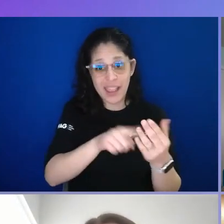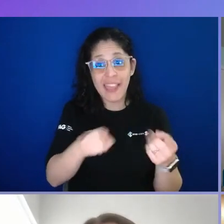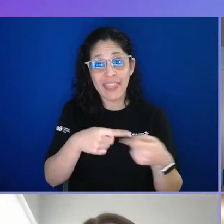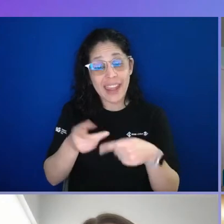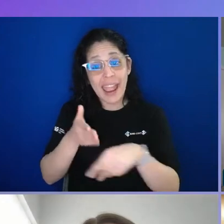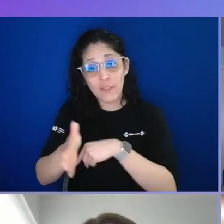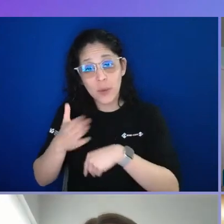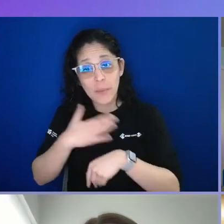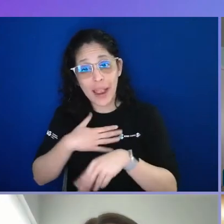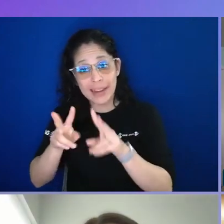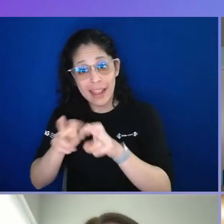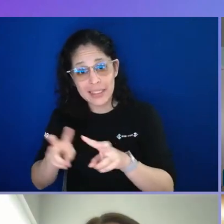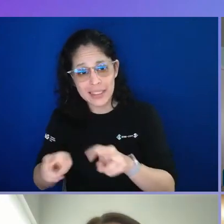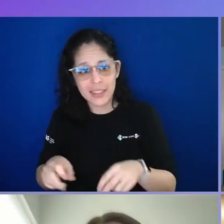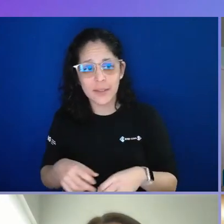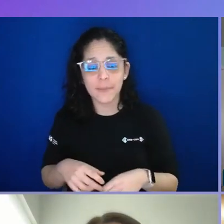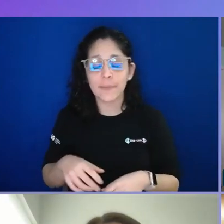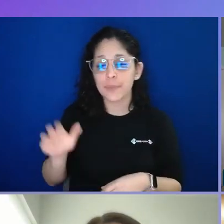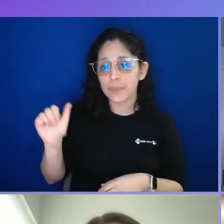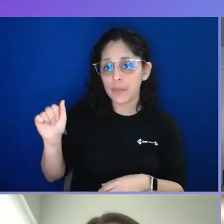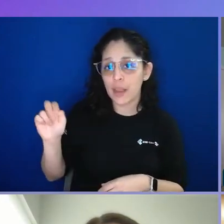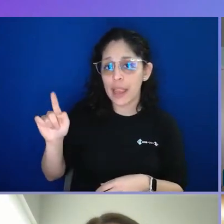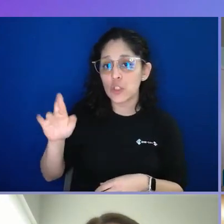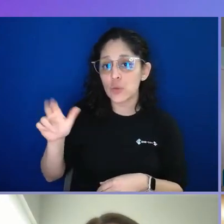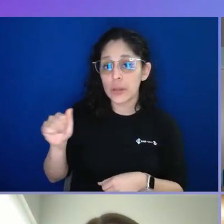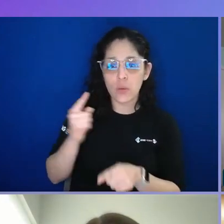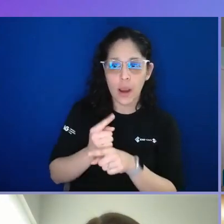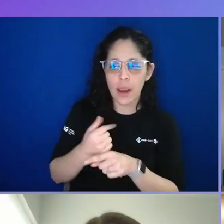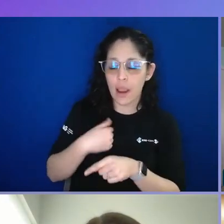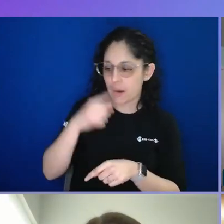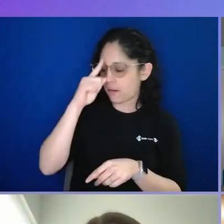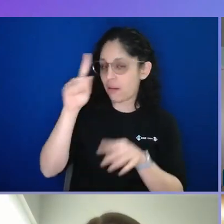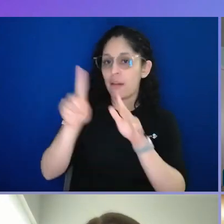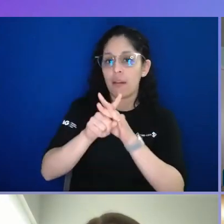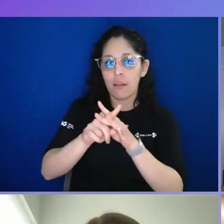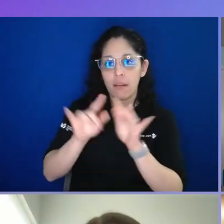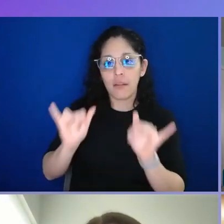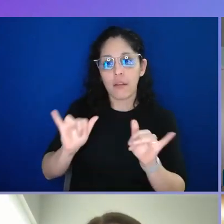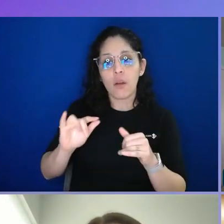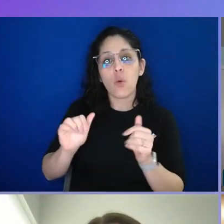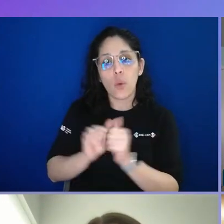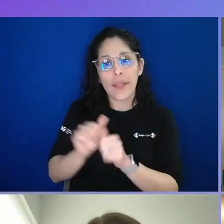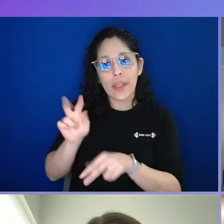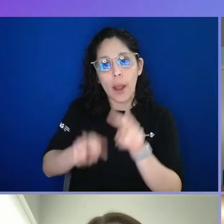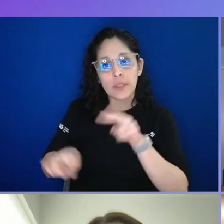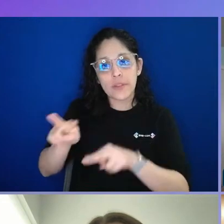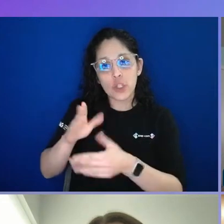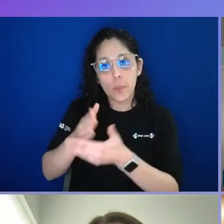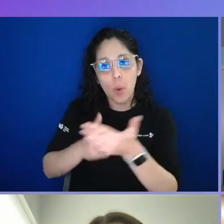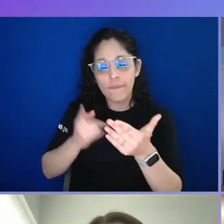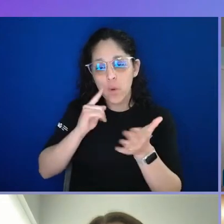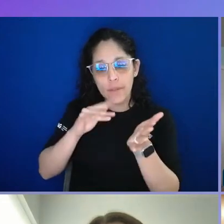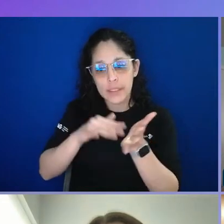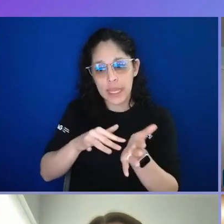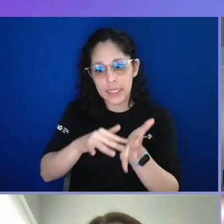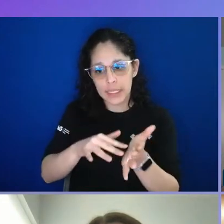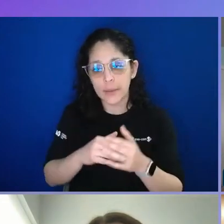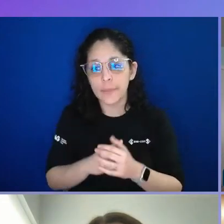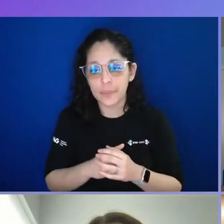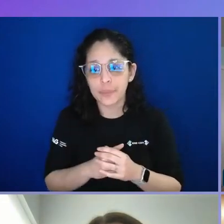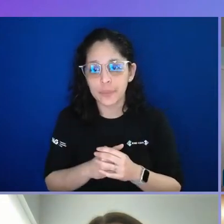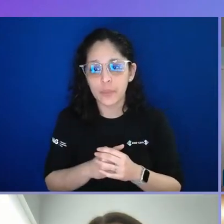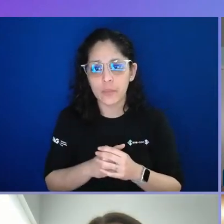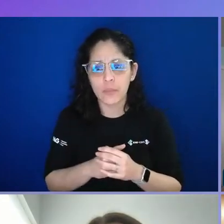Yeah, and you made me think of something else of whenever there's an observational portion to the study, you have